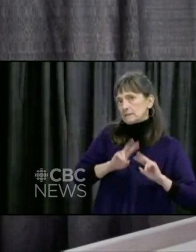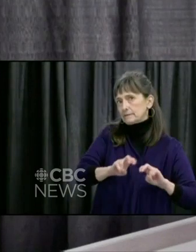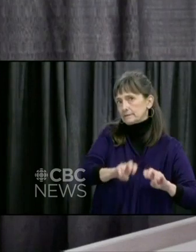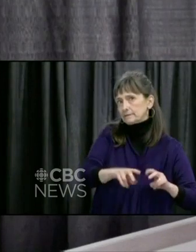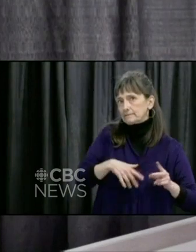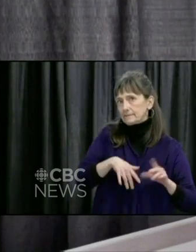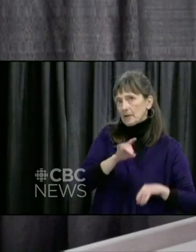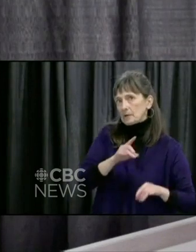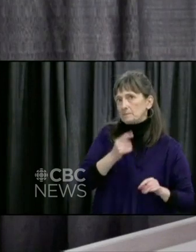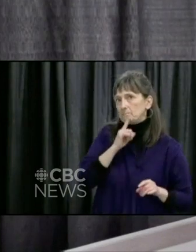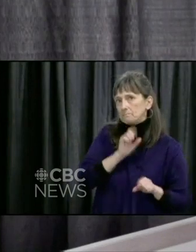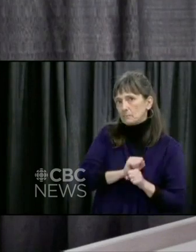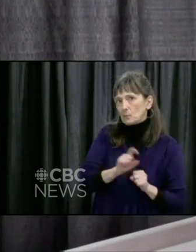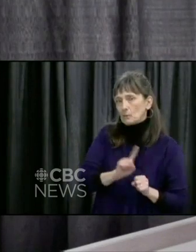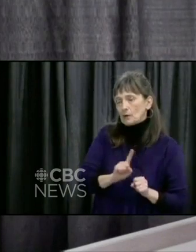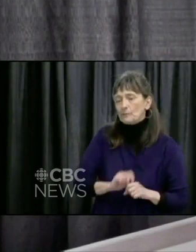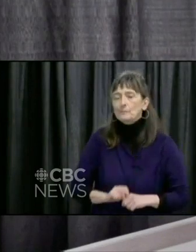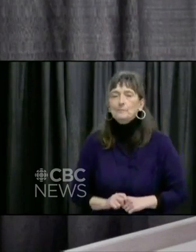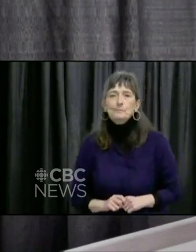both.